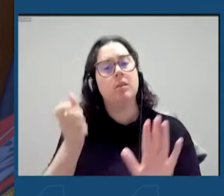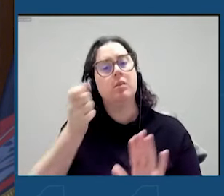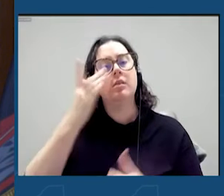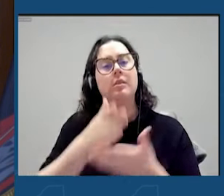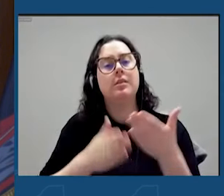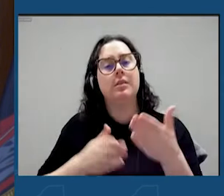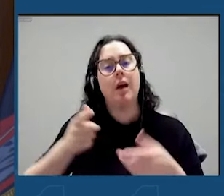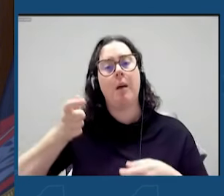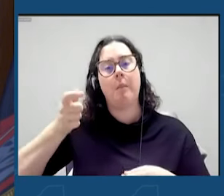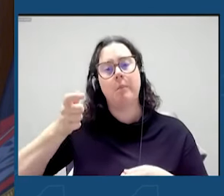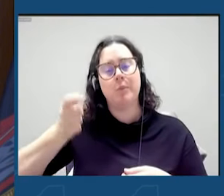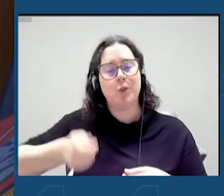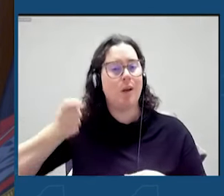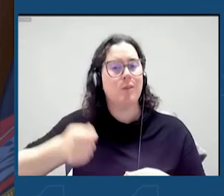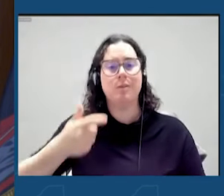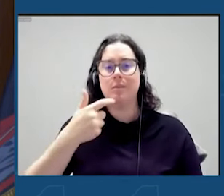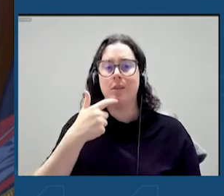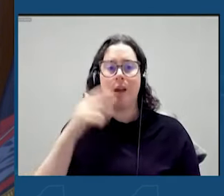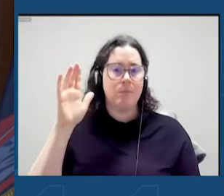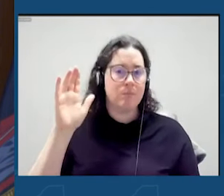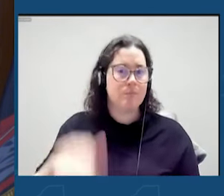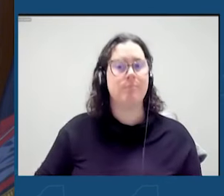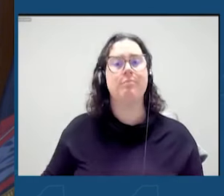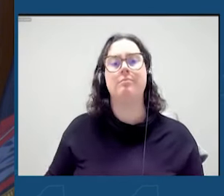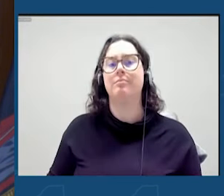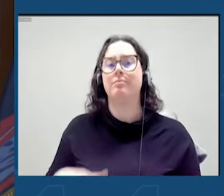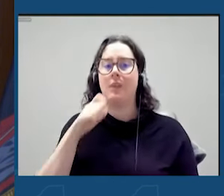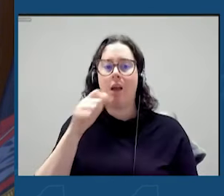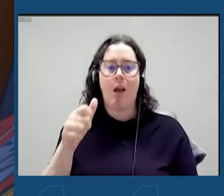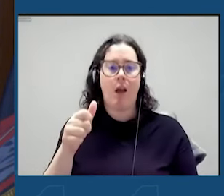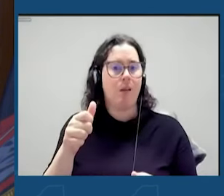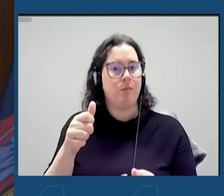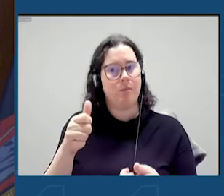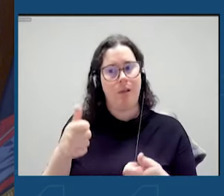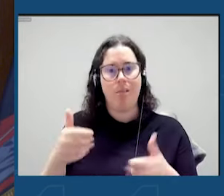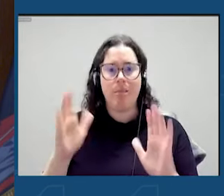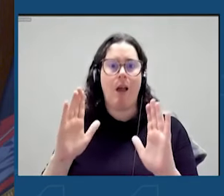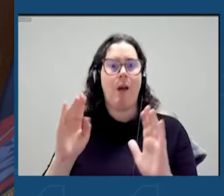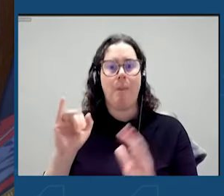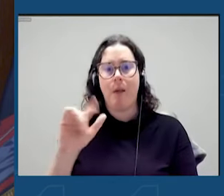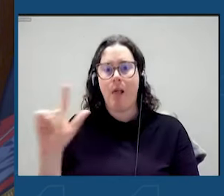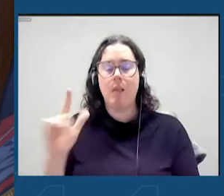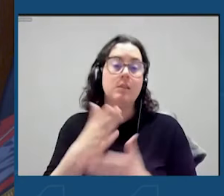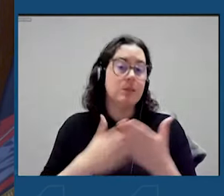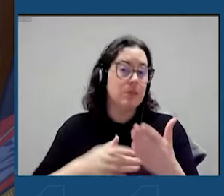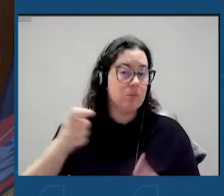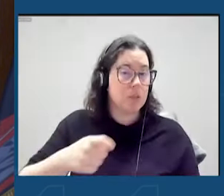defendants into custody. Some judges are saying there's a disparity in the law.